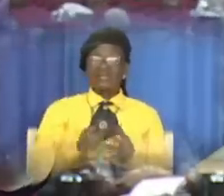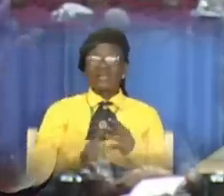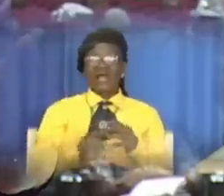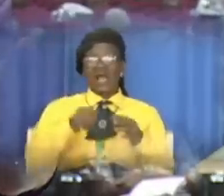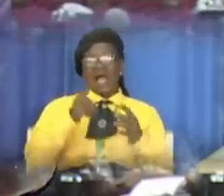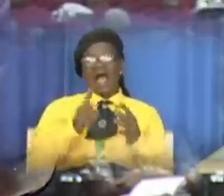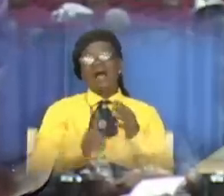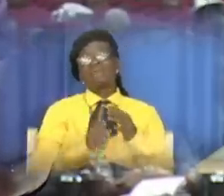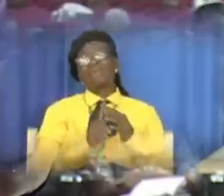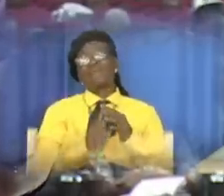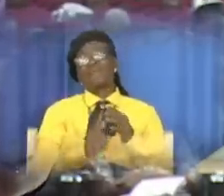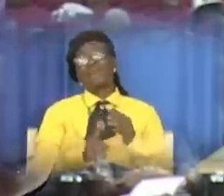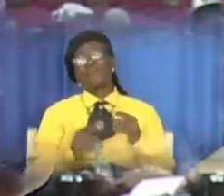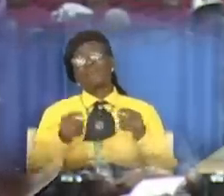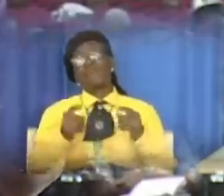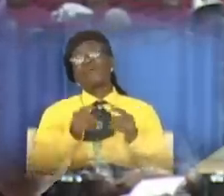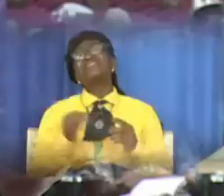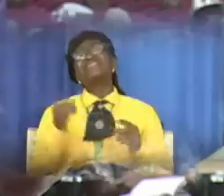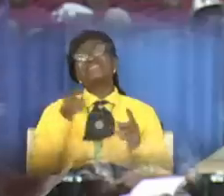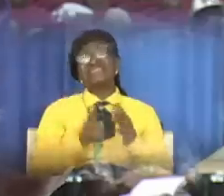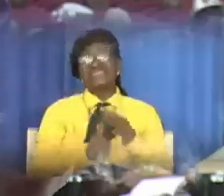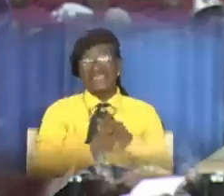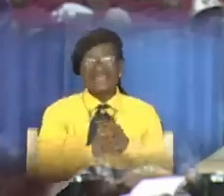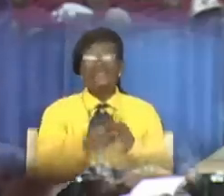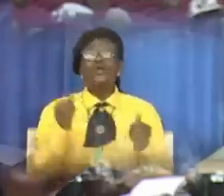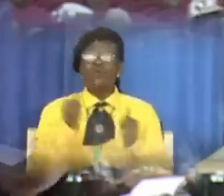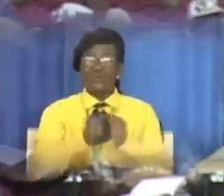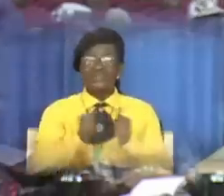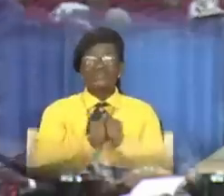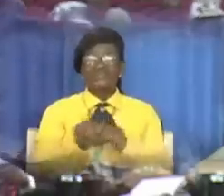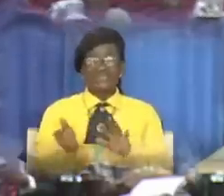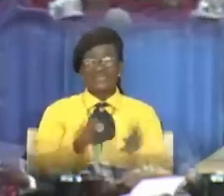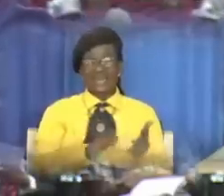He said, let me come in.